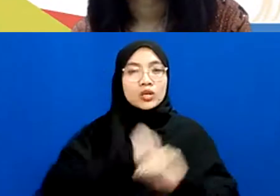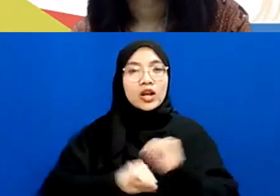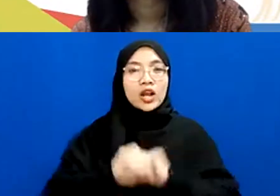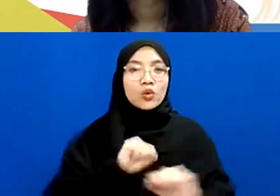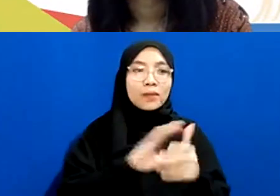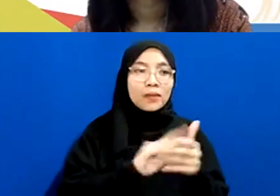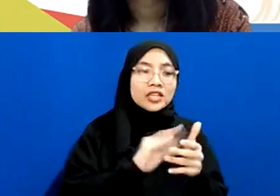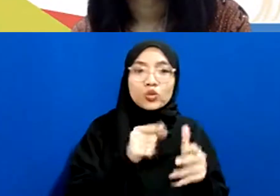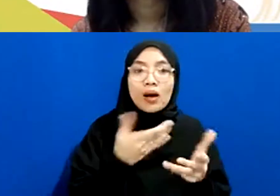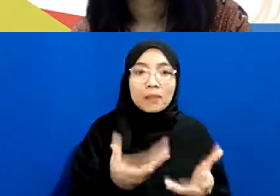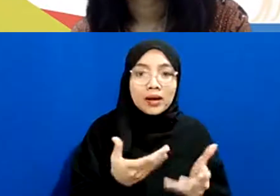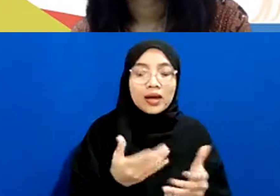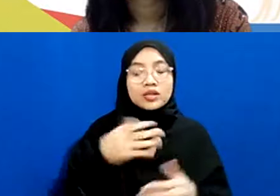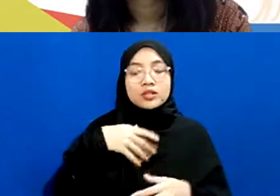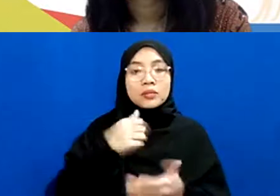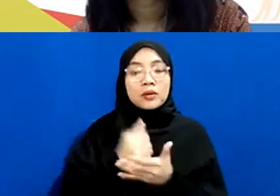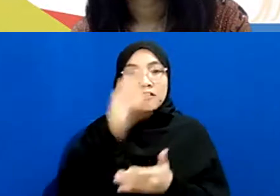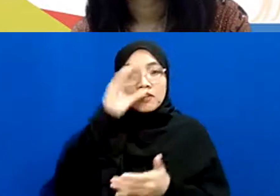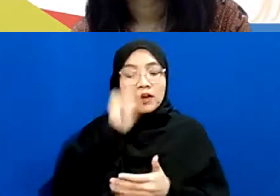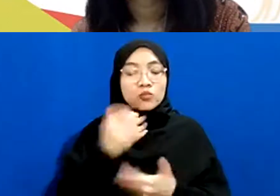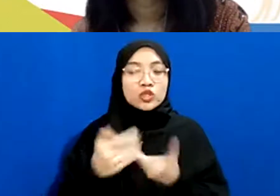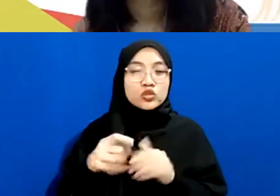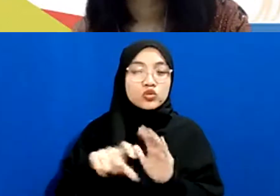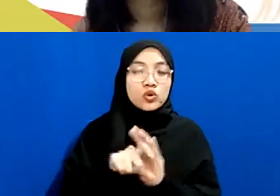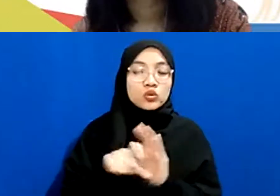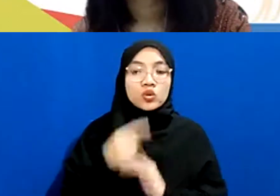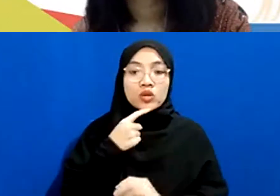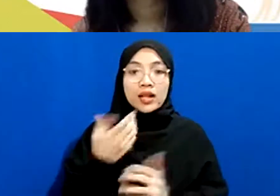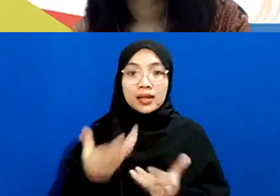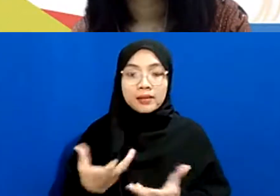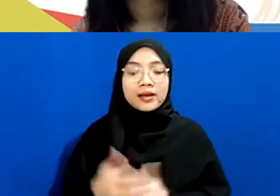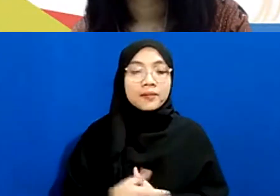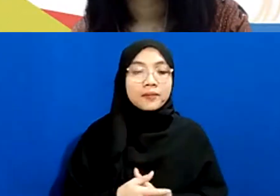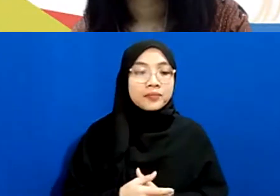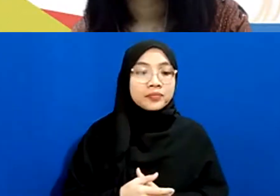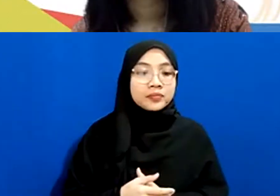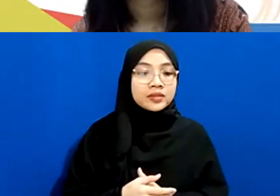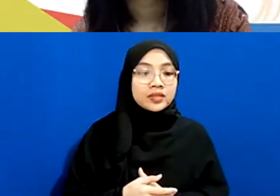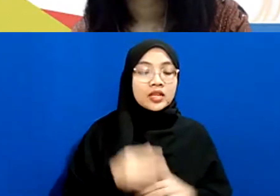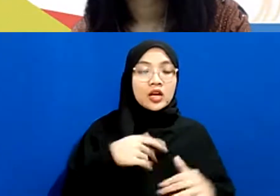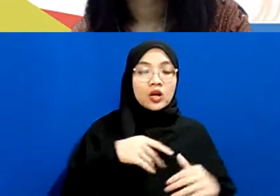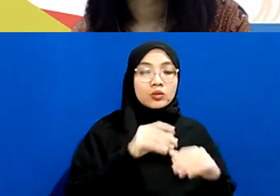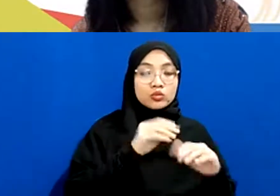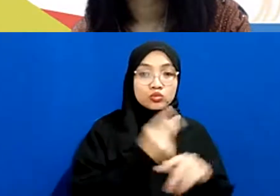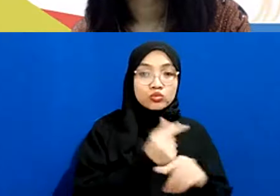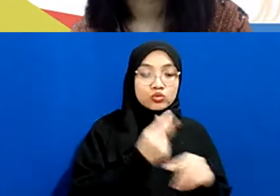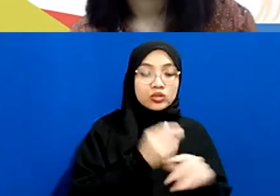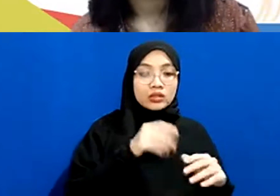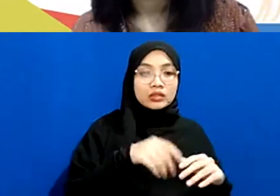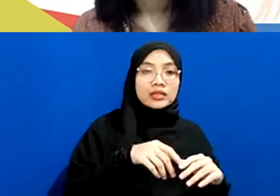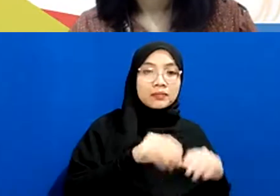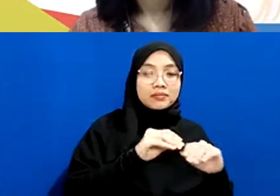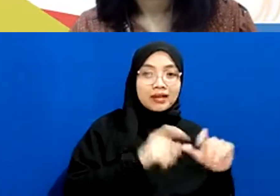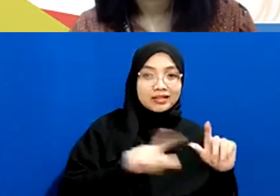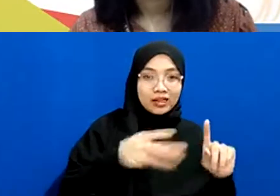not same when the special education teachers teach them face to face or maybe online, compare